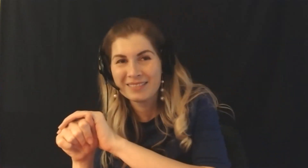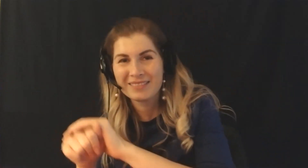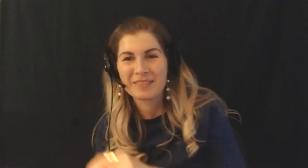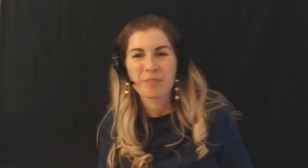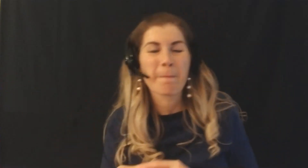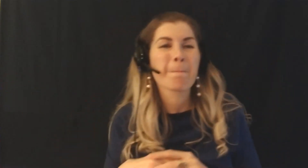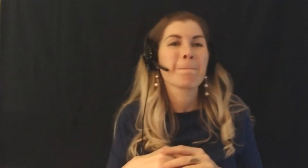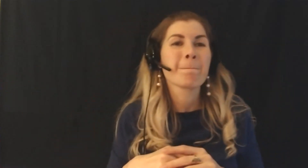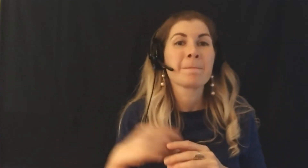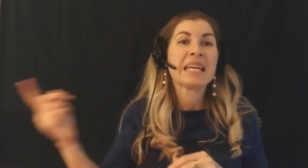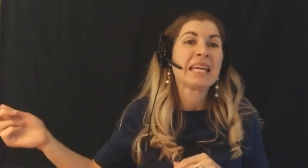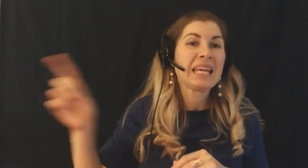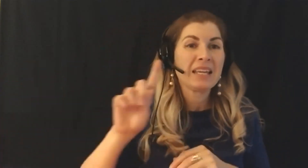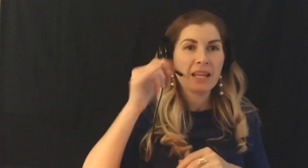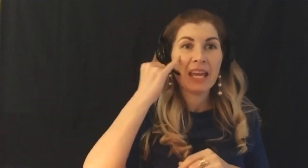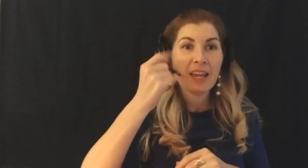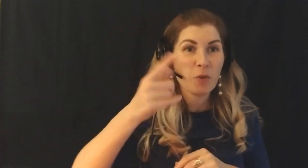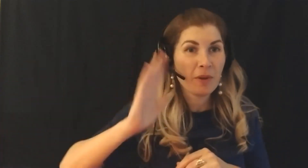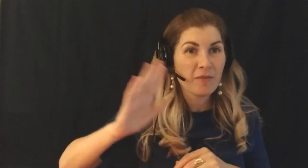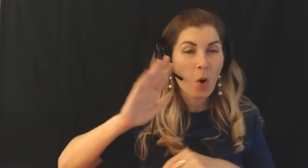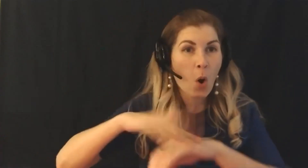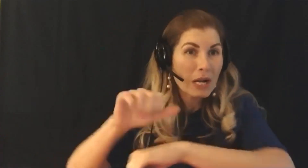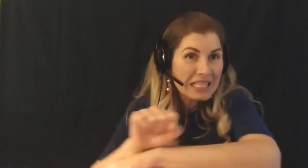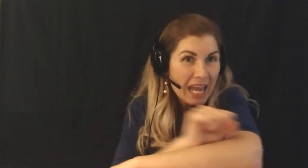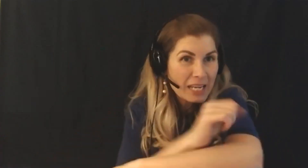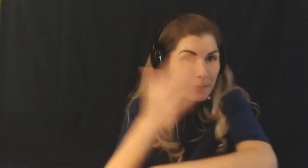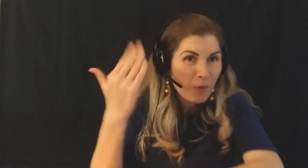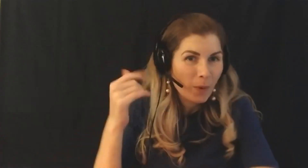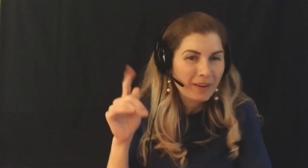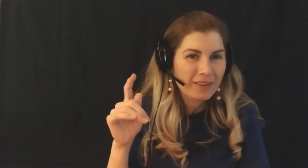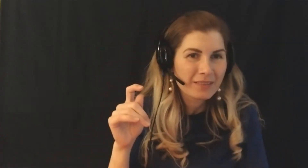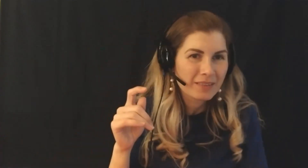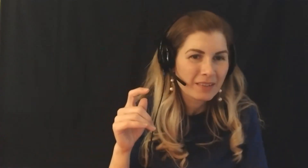Enter the screen if you've ever been on stage before.